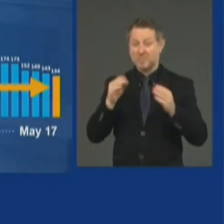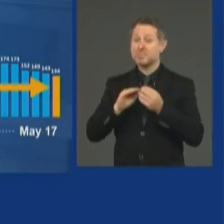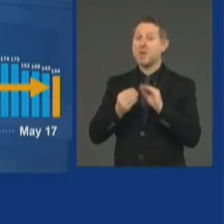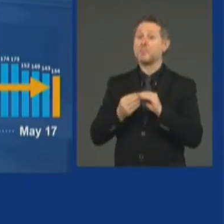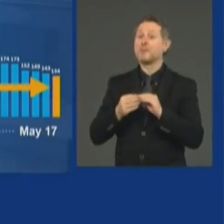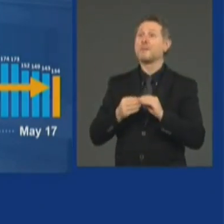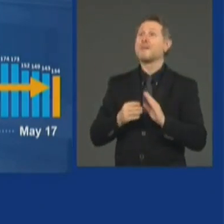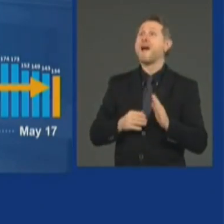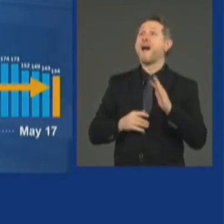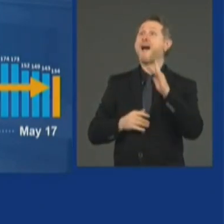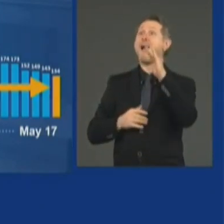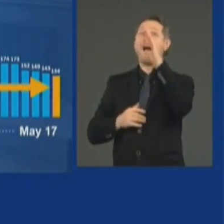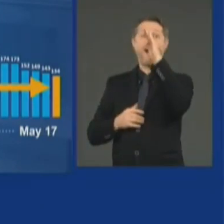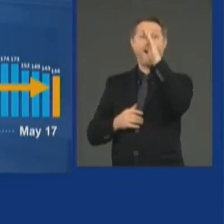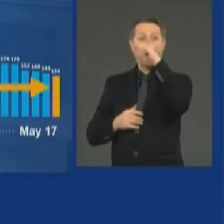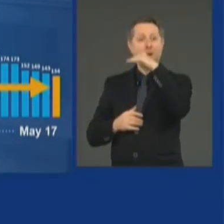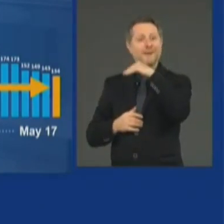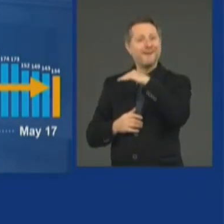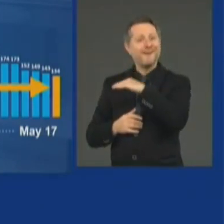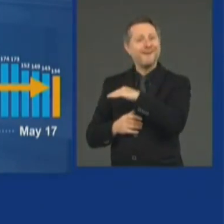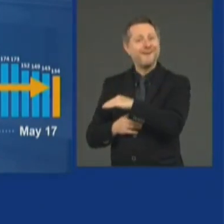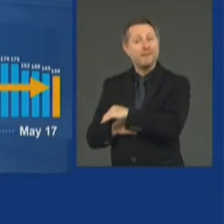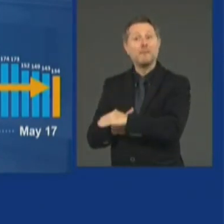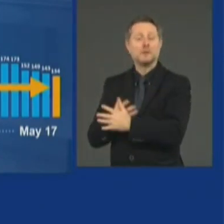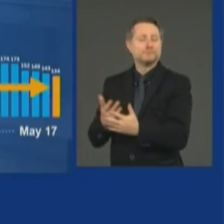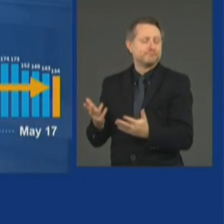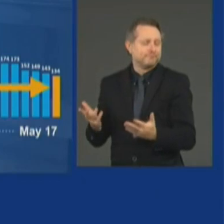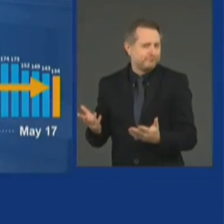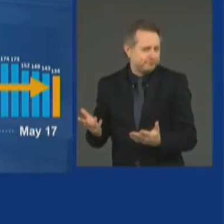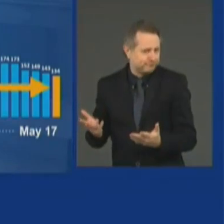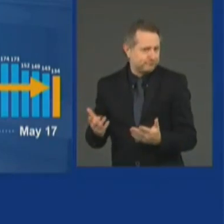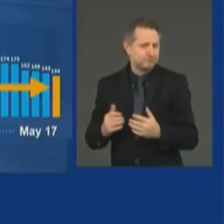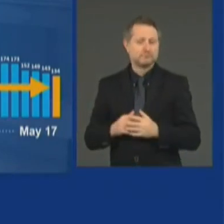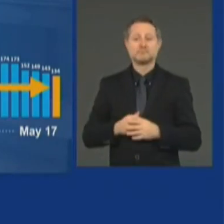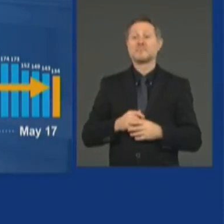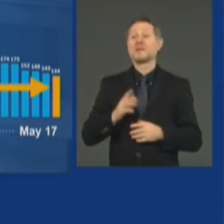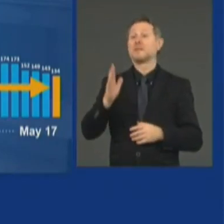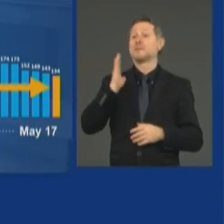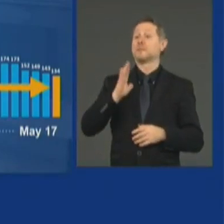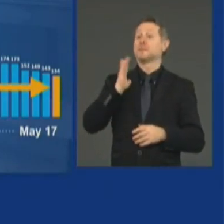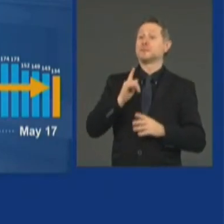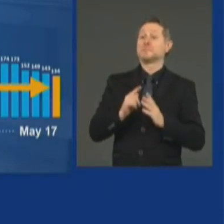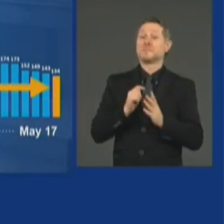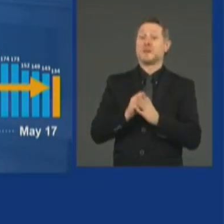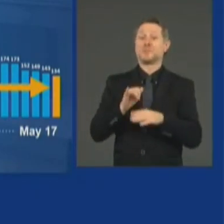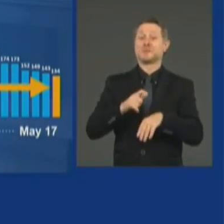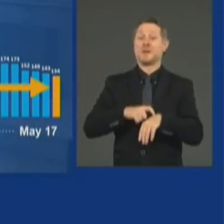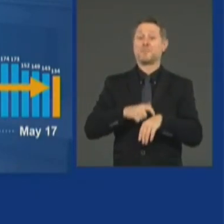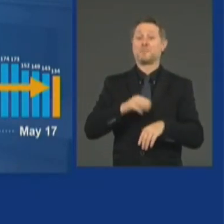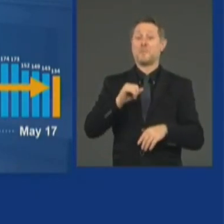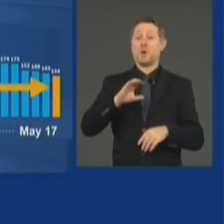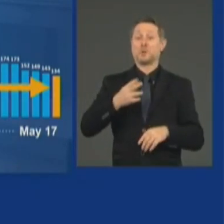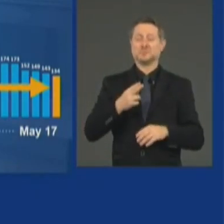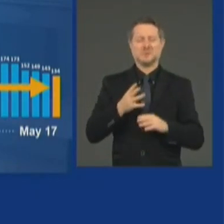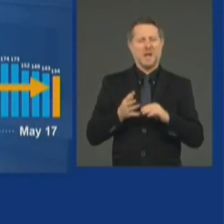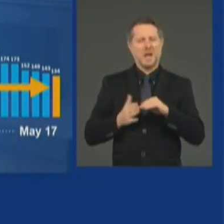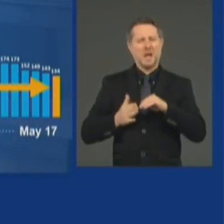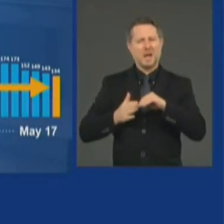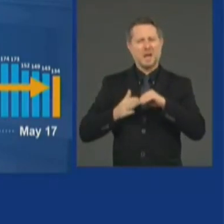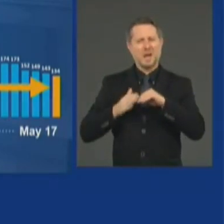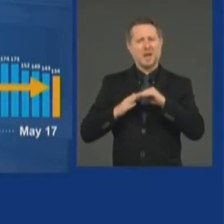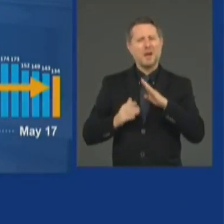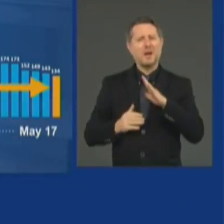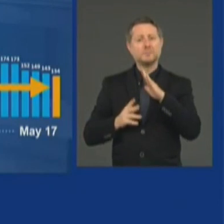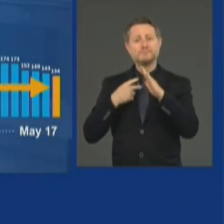on that curve. No one could tell you when we were in the midst of that incline where it would stop or